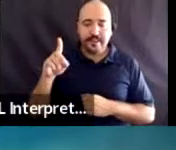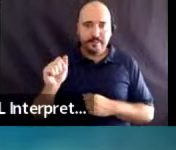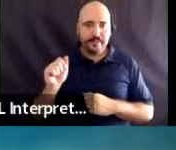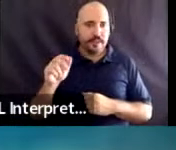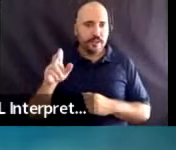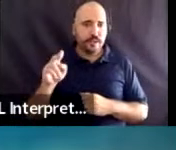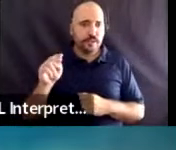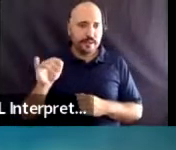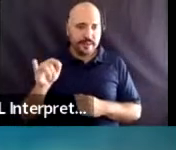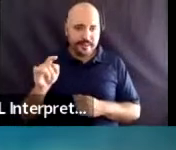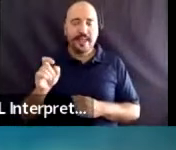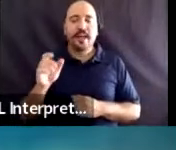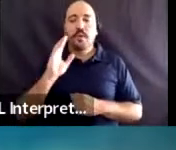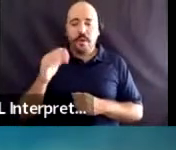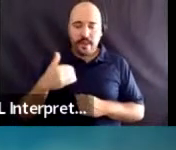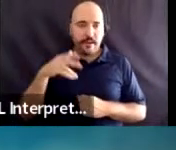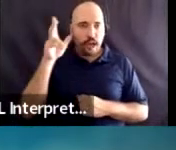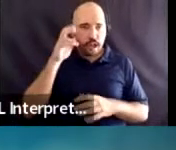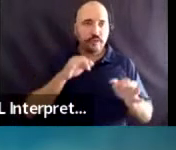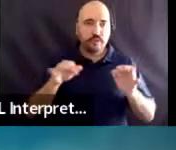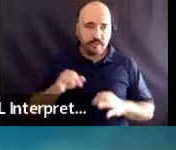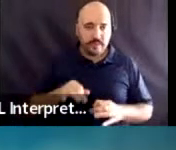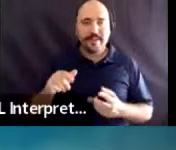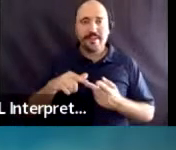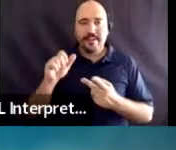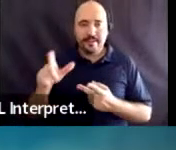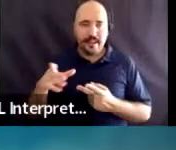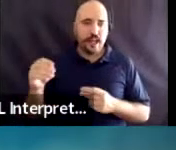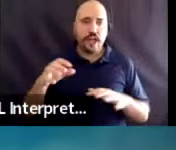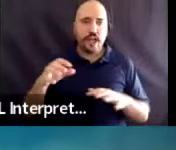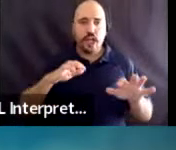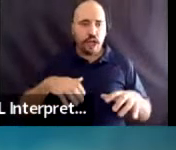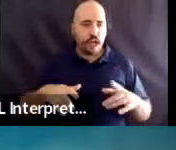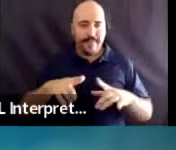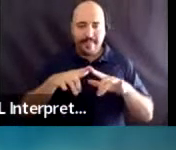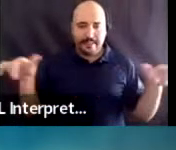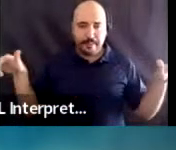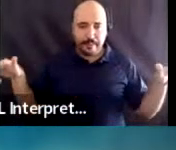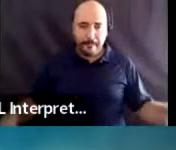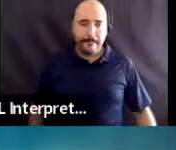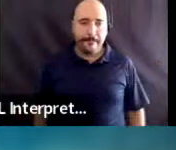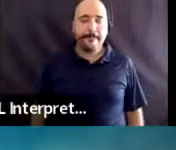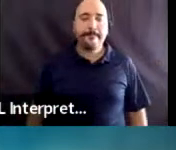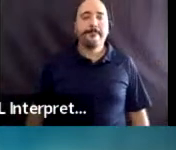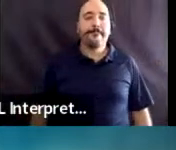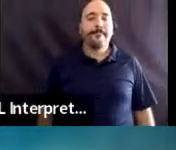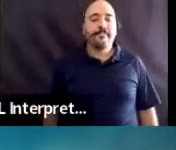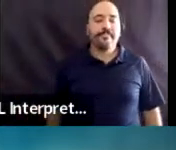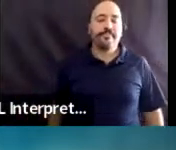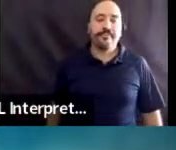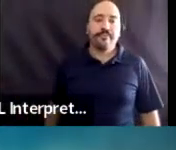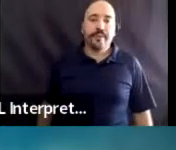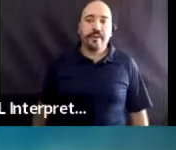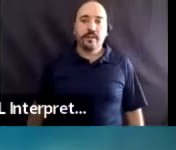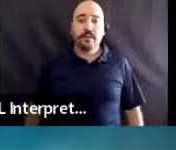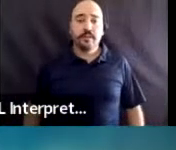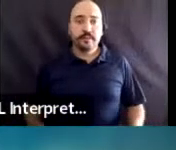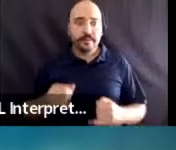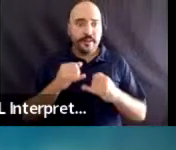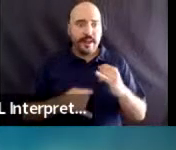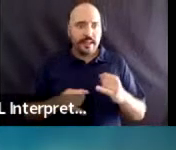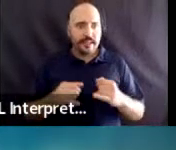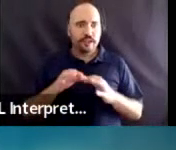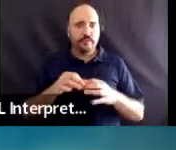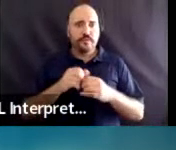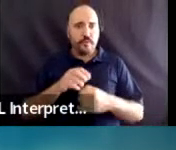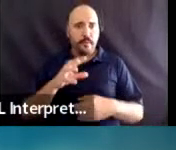will have audio description, ASL, and CART all at once. Finally, in terms of participating,